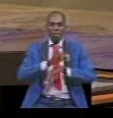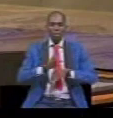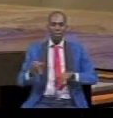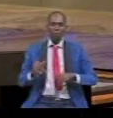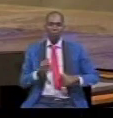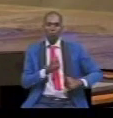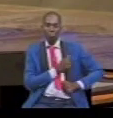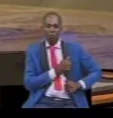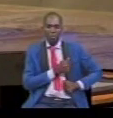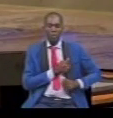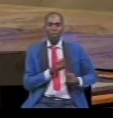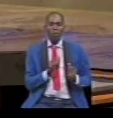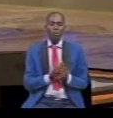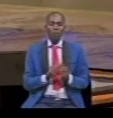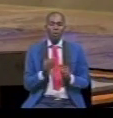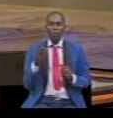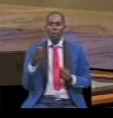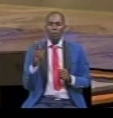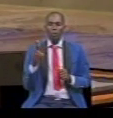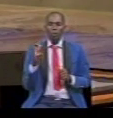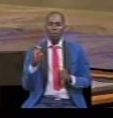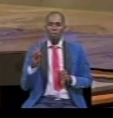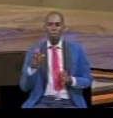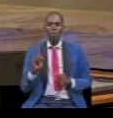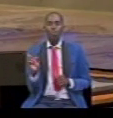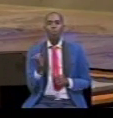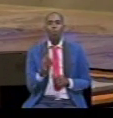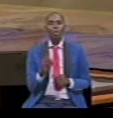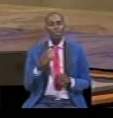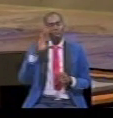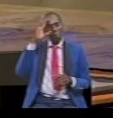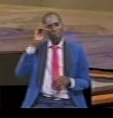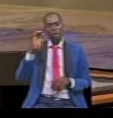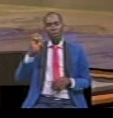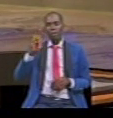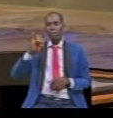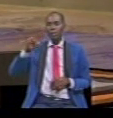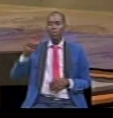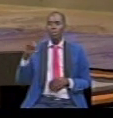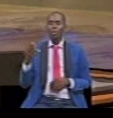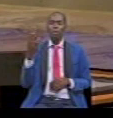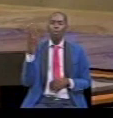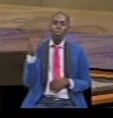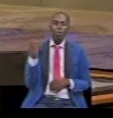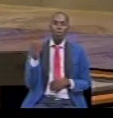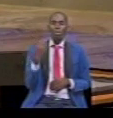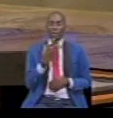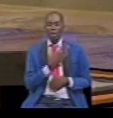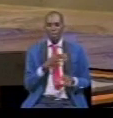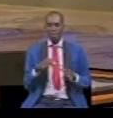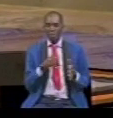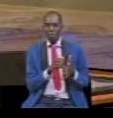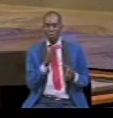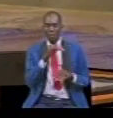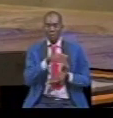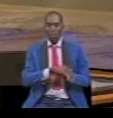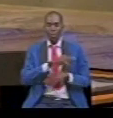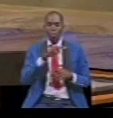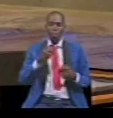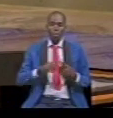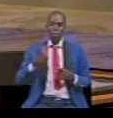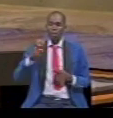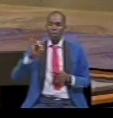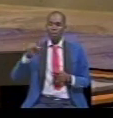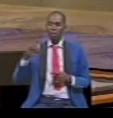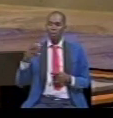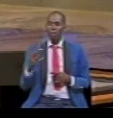soldiers around the city where Elisha was. He did that by night. And so when they woke up in the morning, they